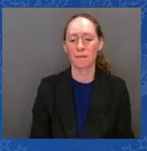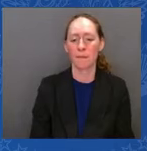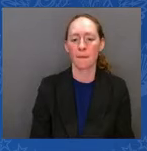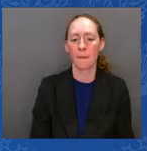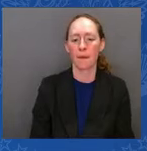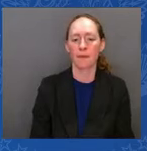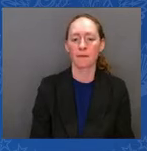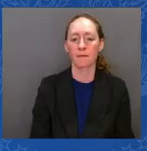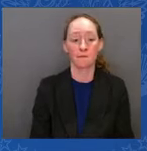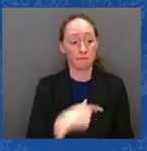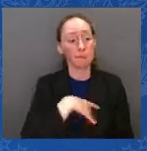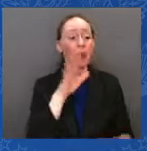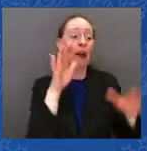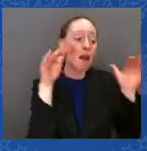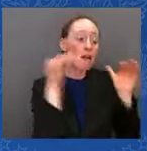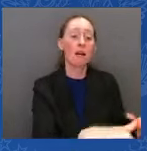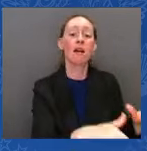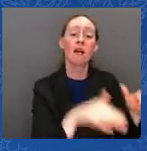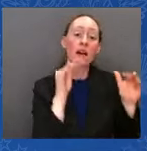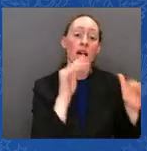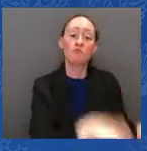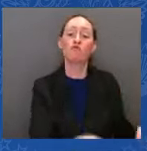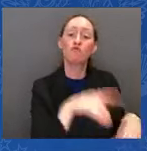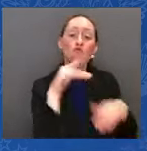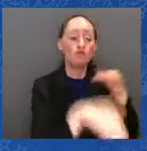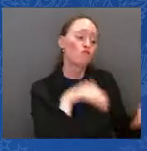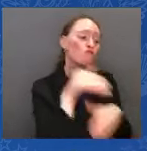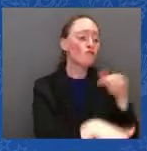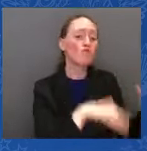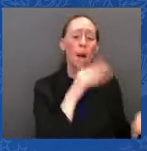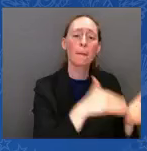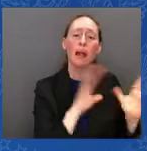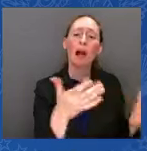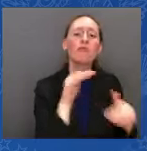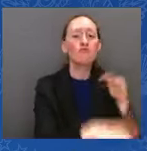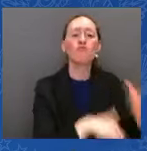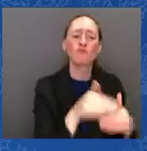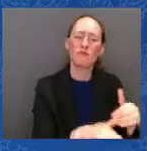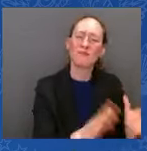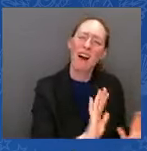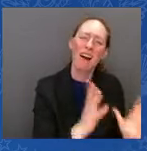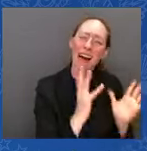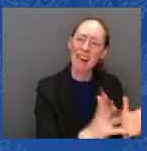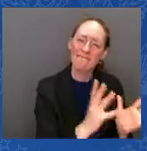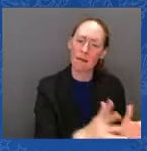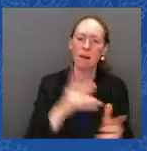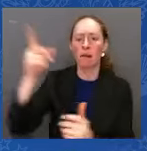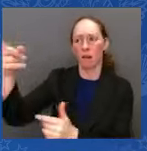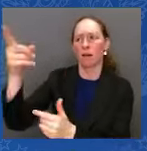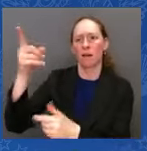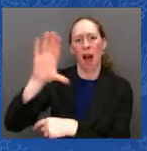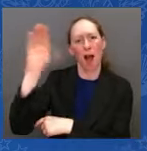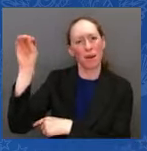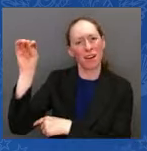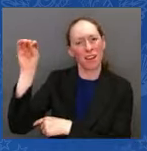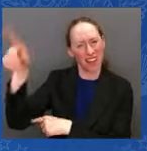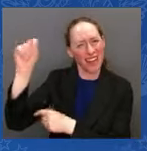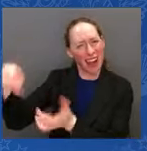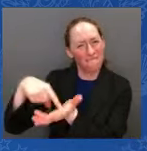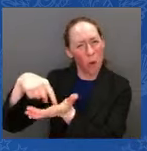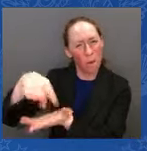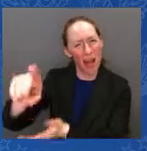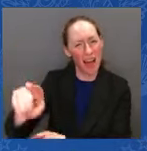I'm not talking about 70% tax rates. For example, at least pay something. Folks, let me ask you this. Does